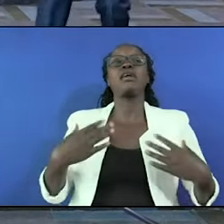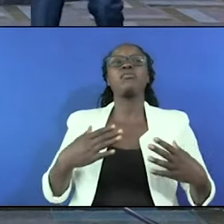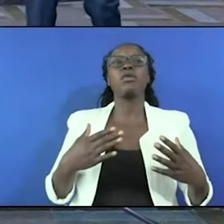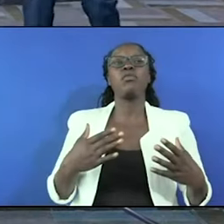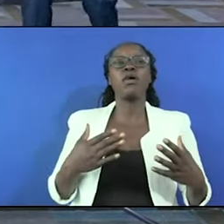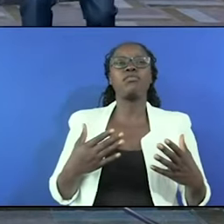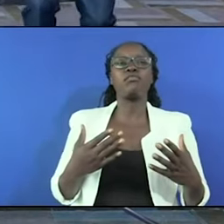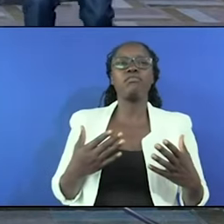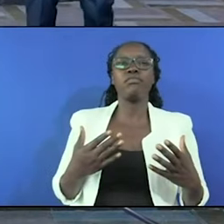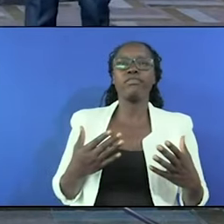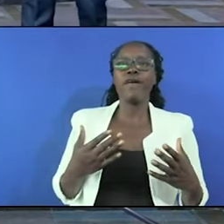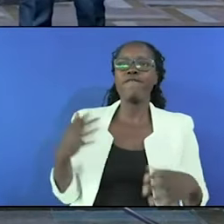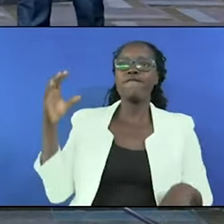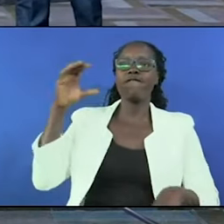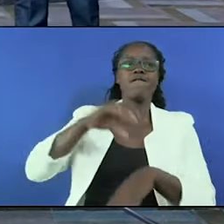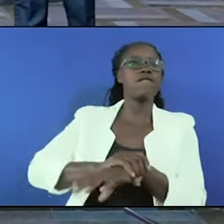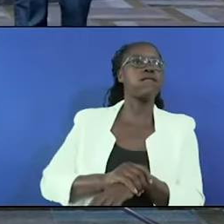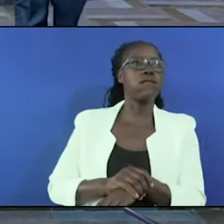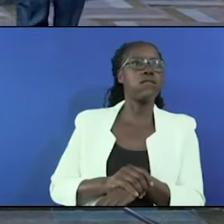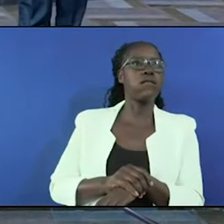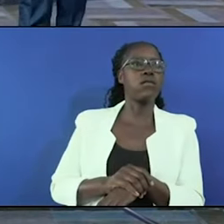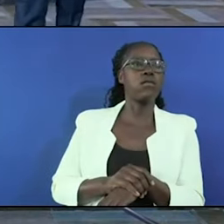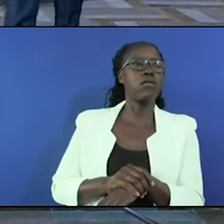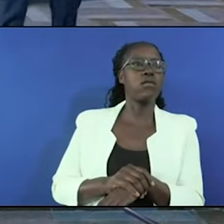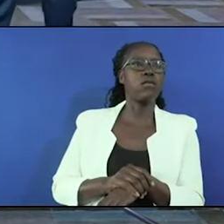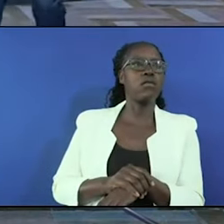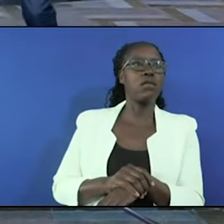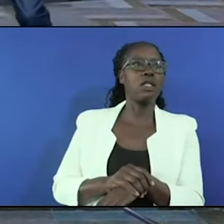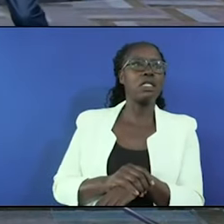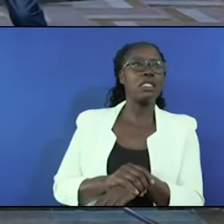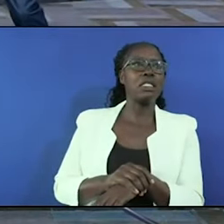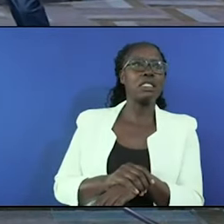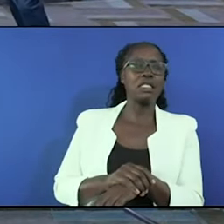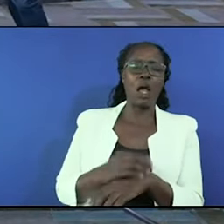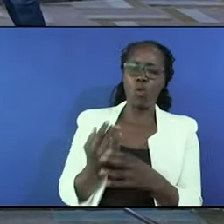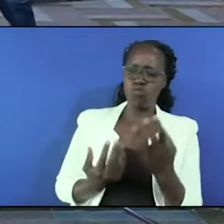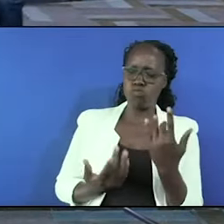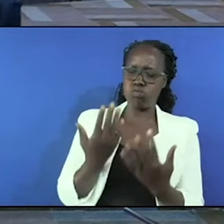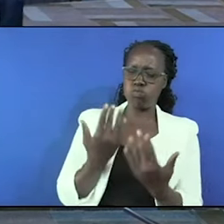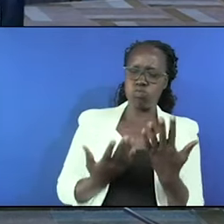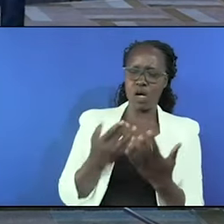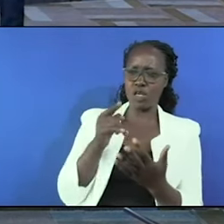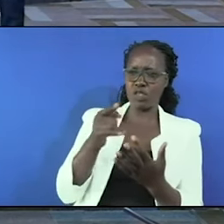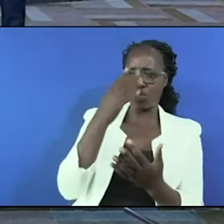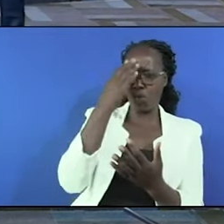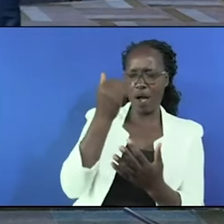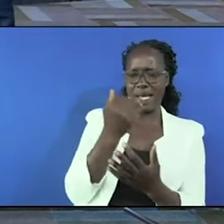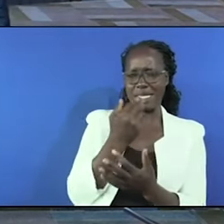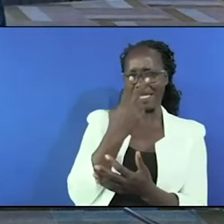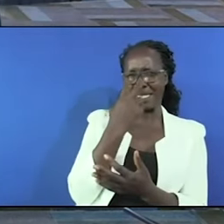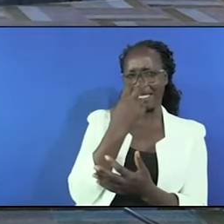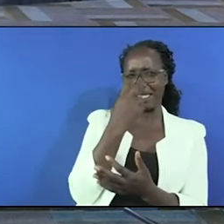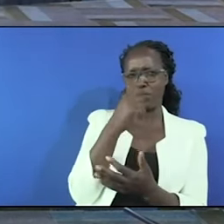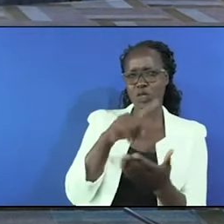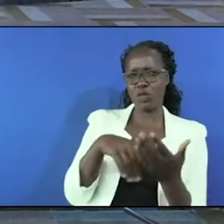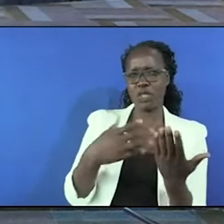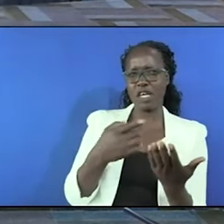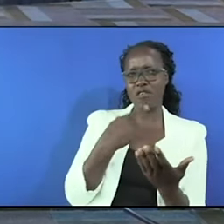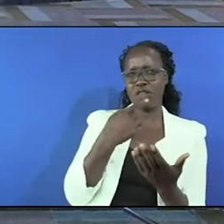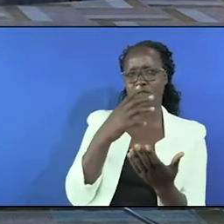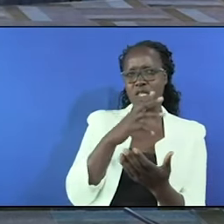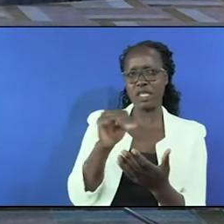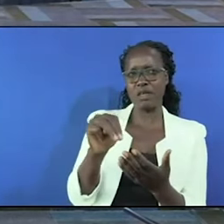will jump upon you and they will lynch you. Because they suspect, or somebody told